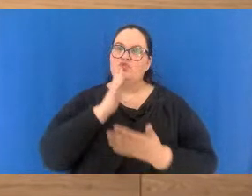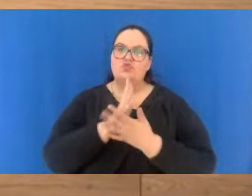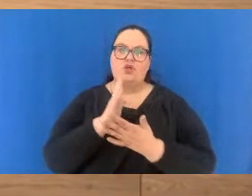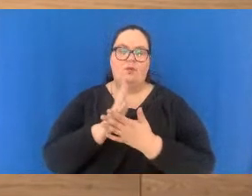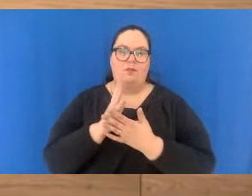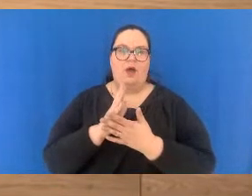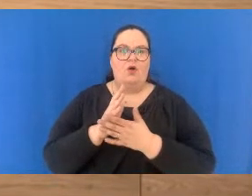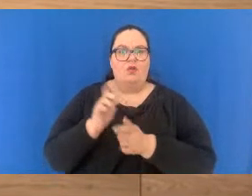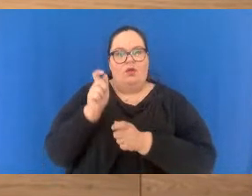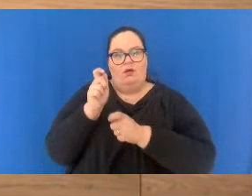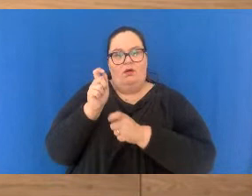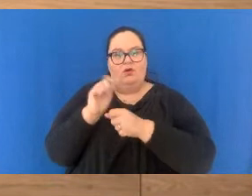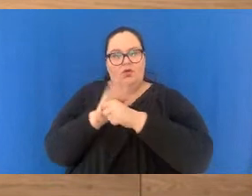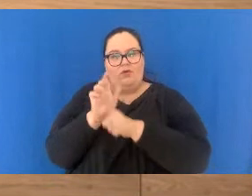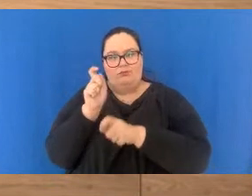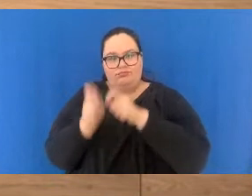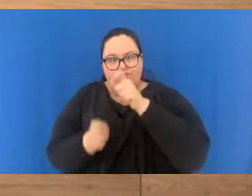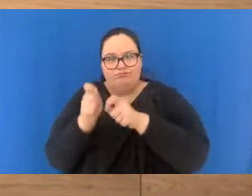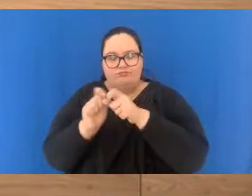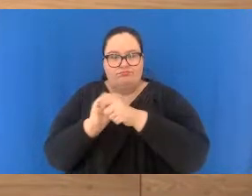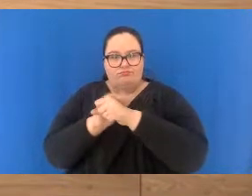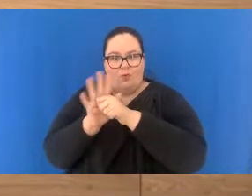which variants have been identified in the province?